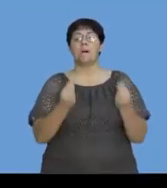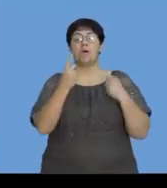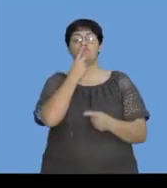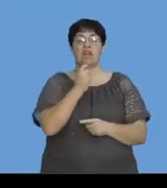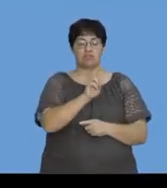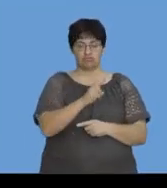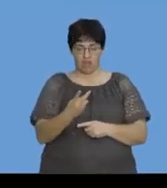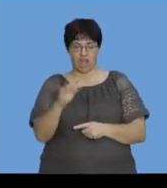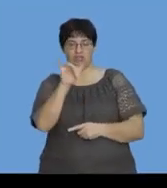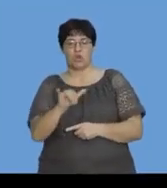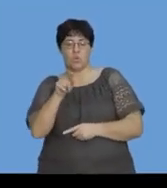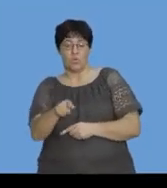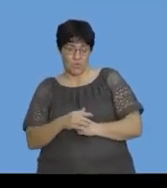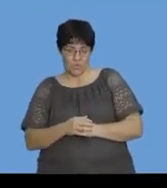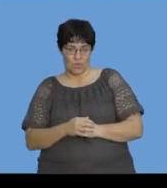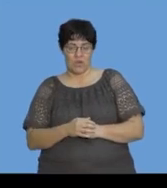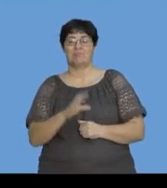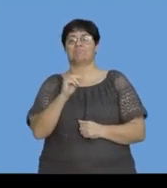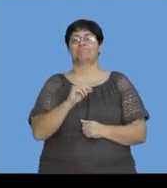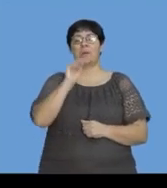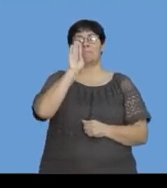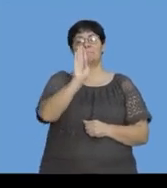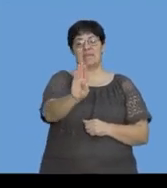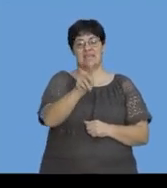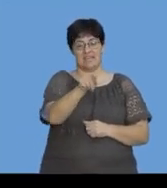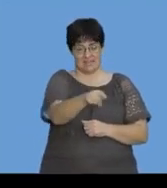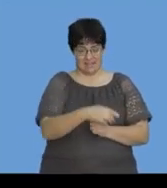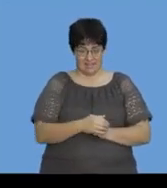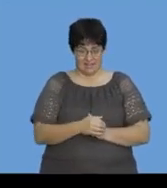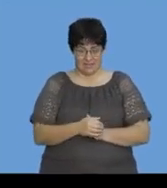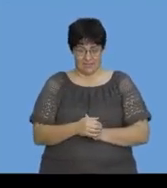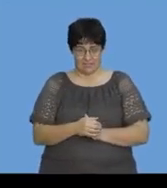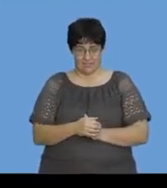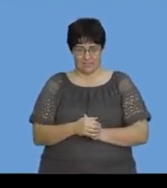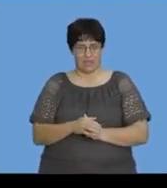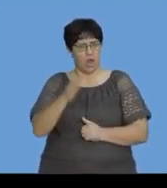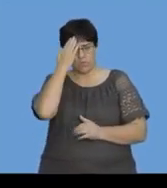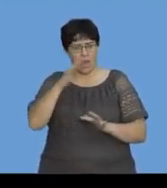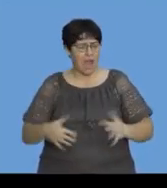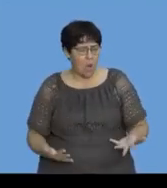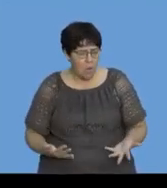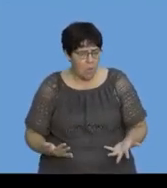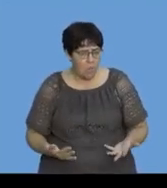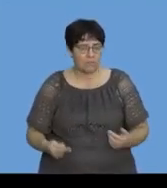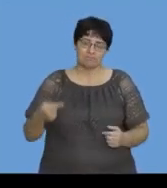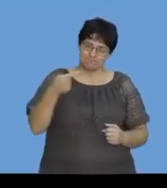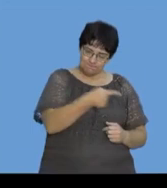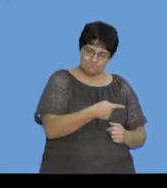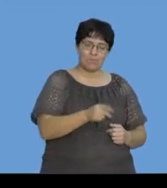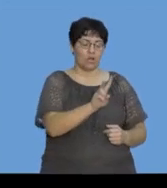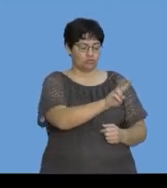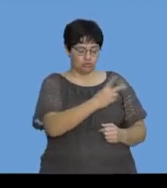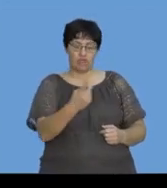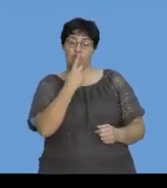the only person to change color? Sample number B. And why did I